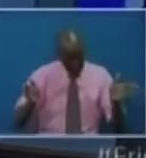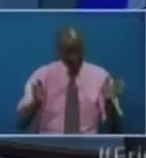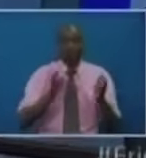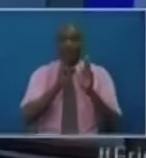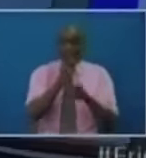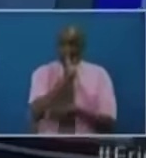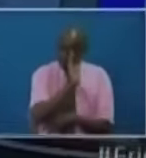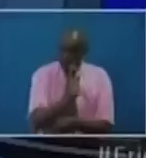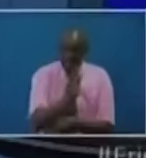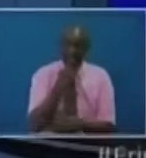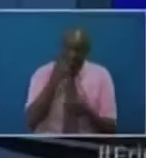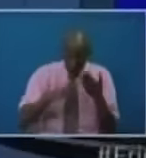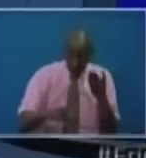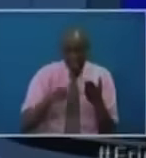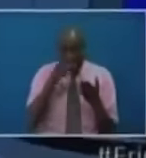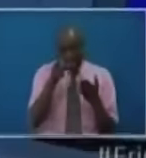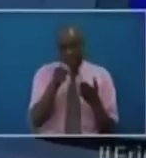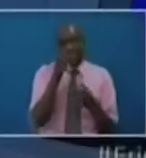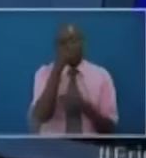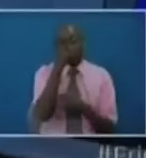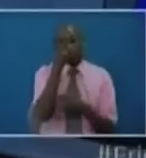report that spans from